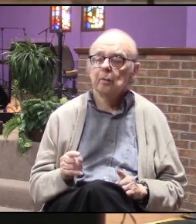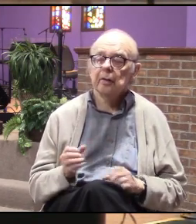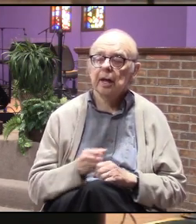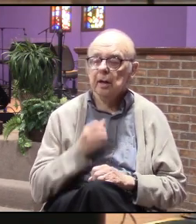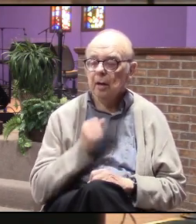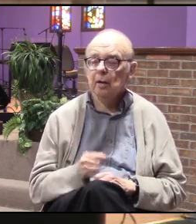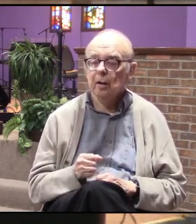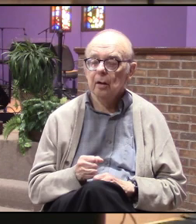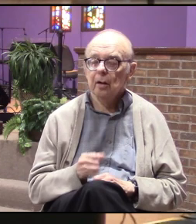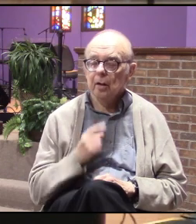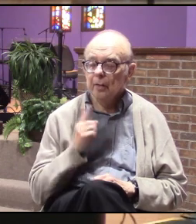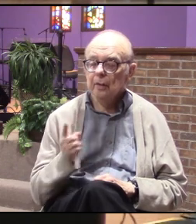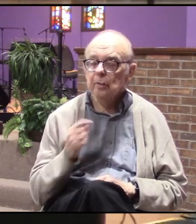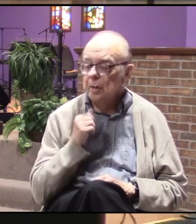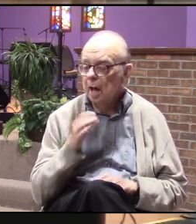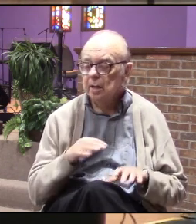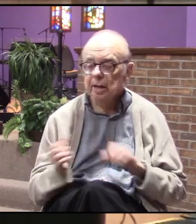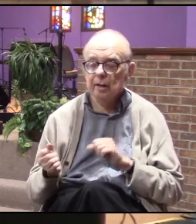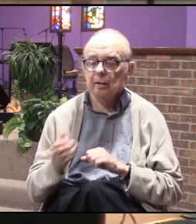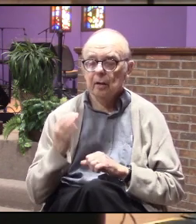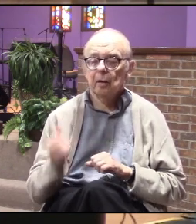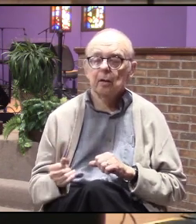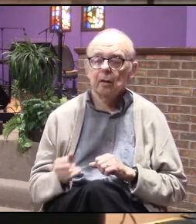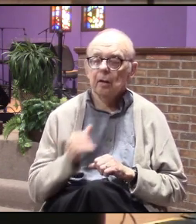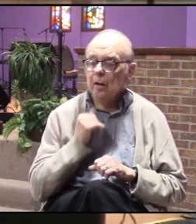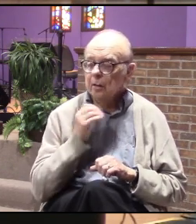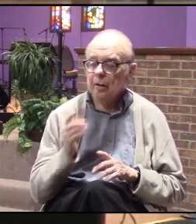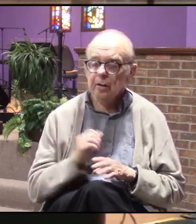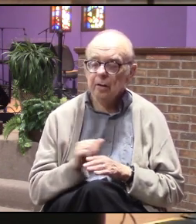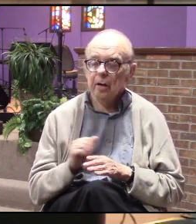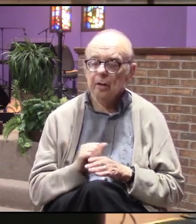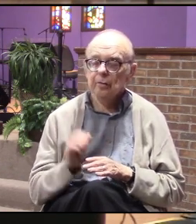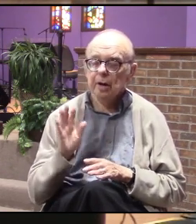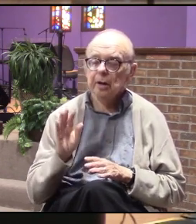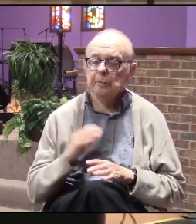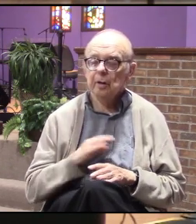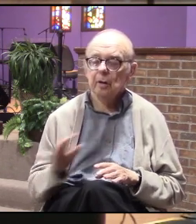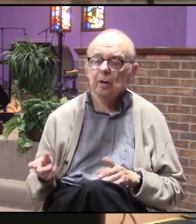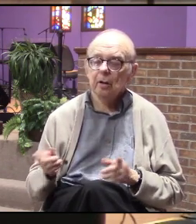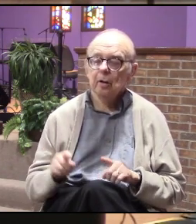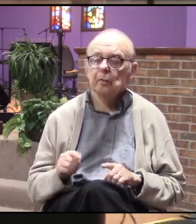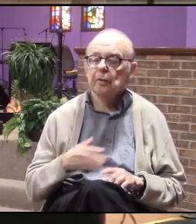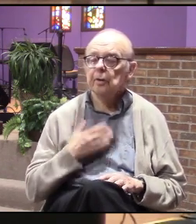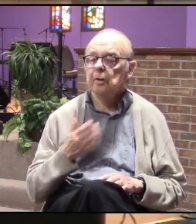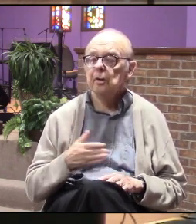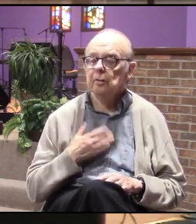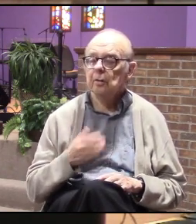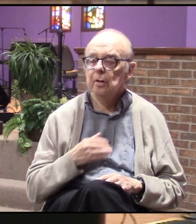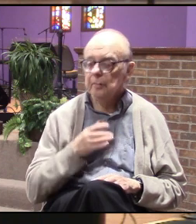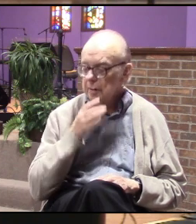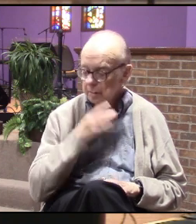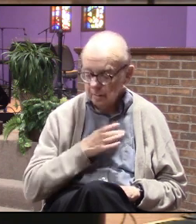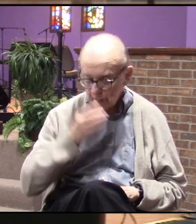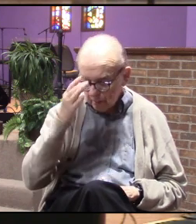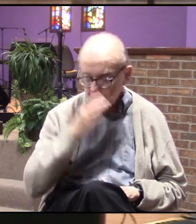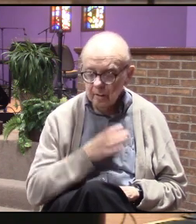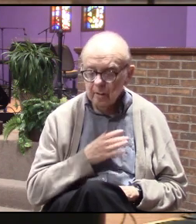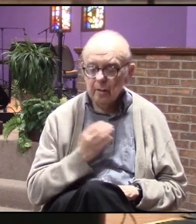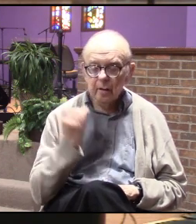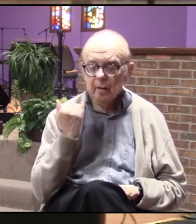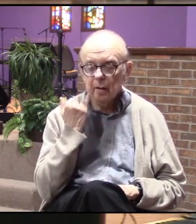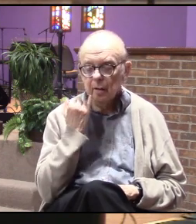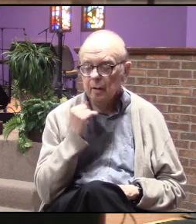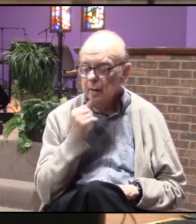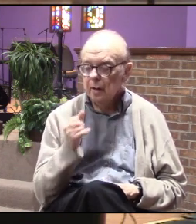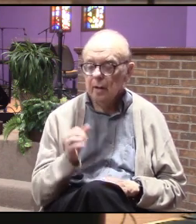get old, they will not depart. Because if you don't train up a child when they are young, ladies and gentlemen, if they